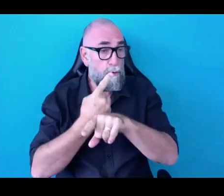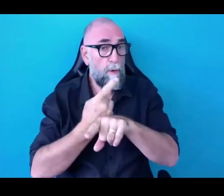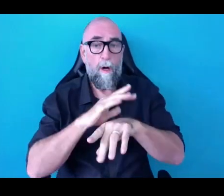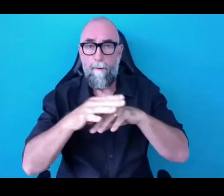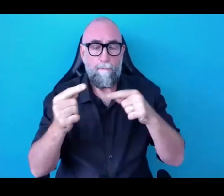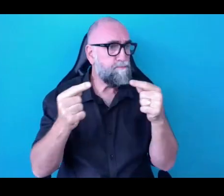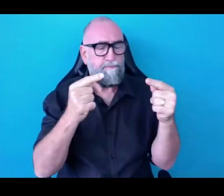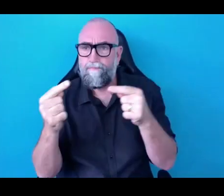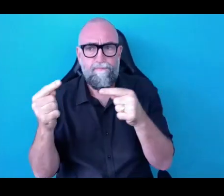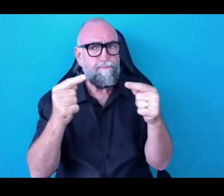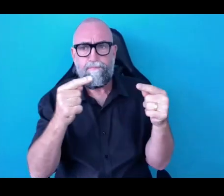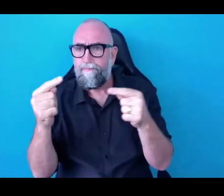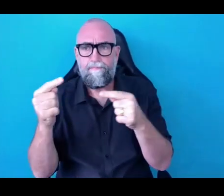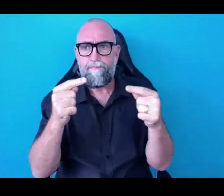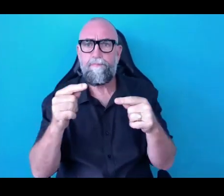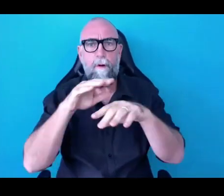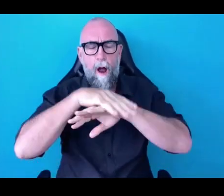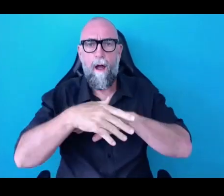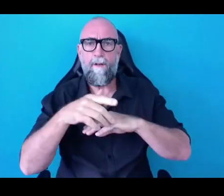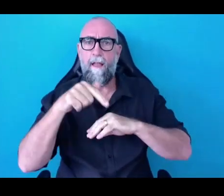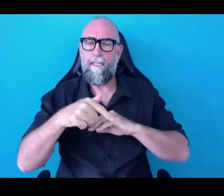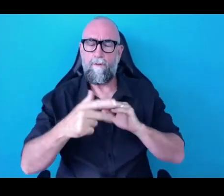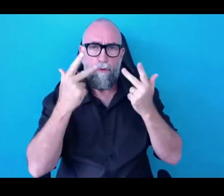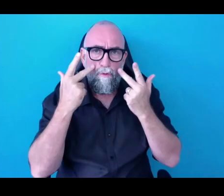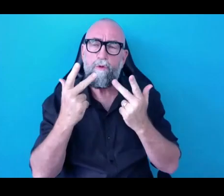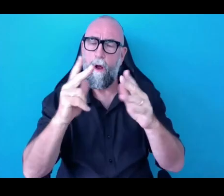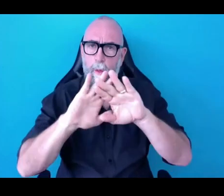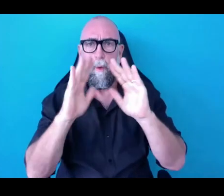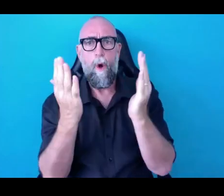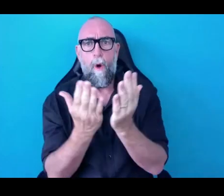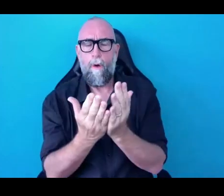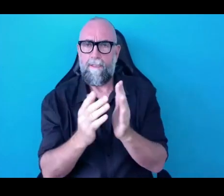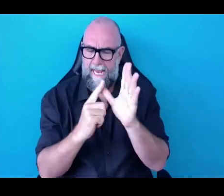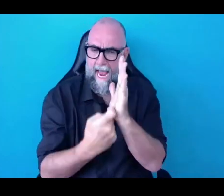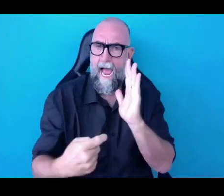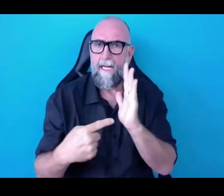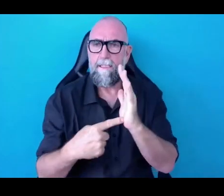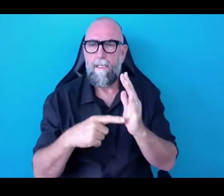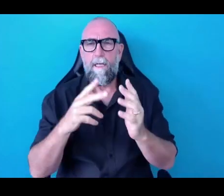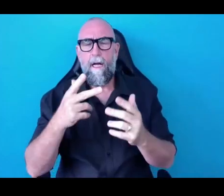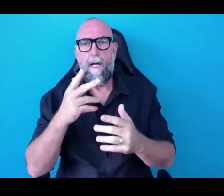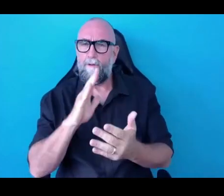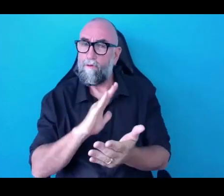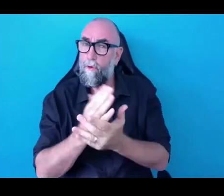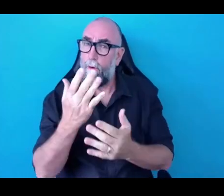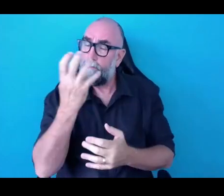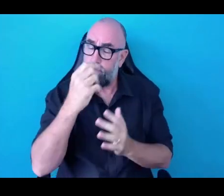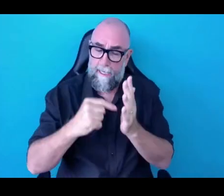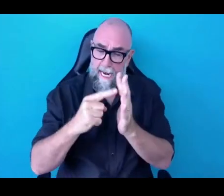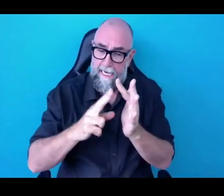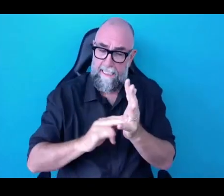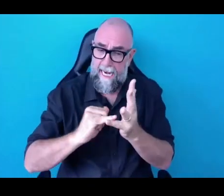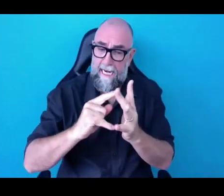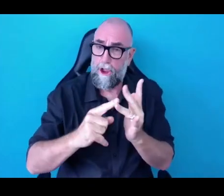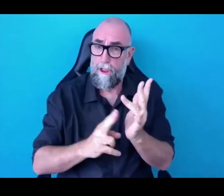country, potentially worldwide. They also explore and understand the incredible tension between what one considers ownership and one